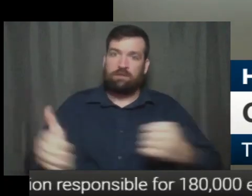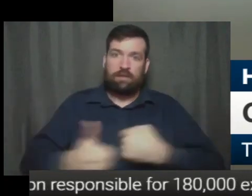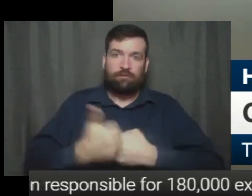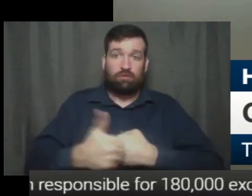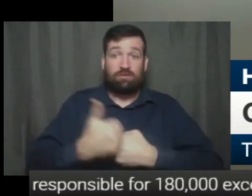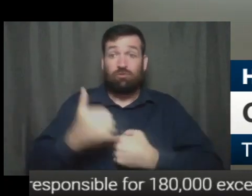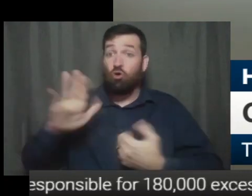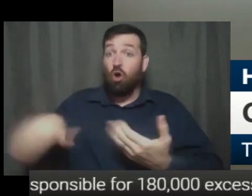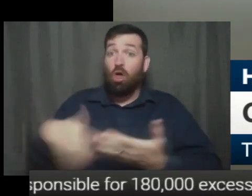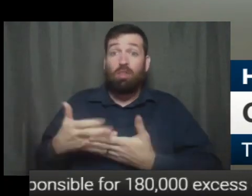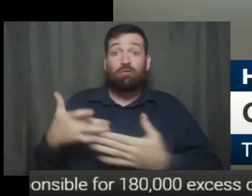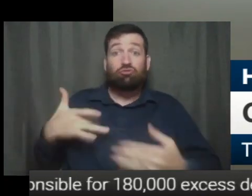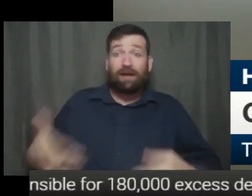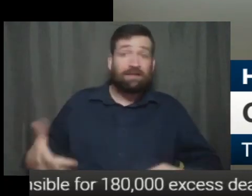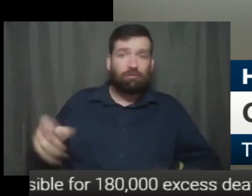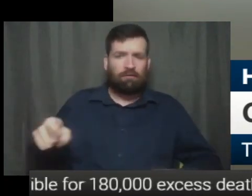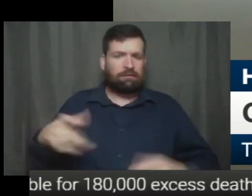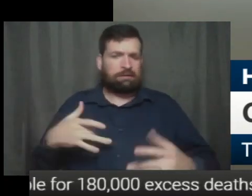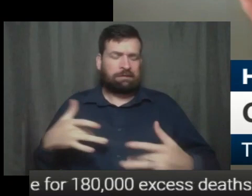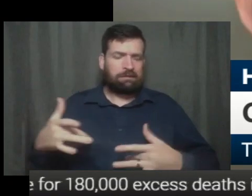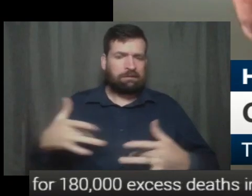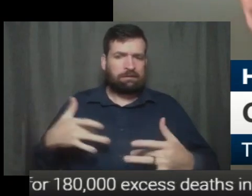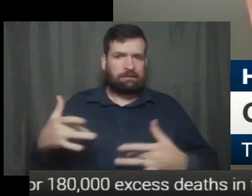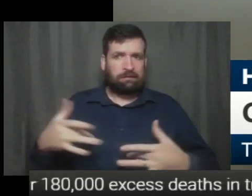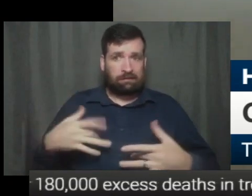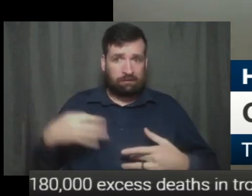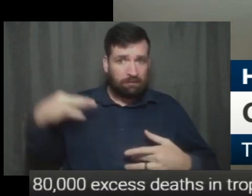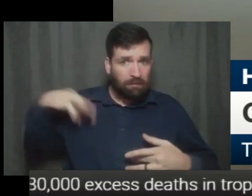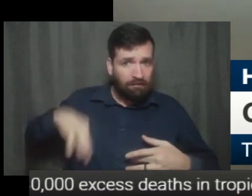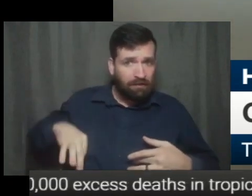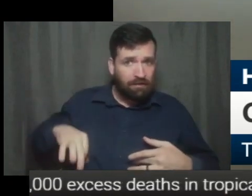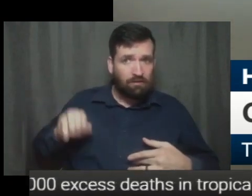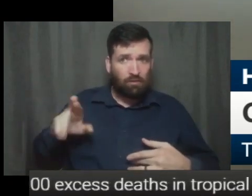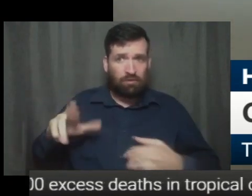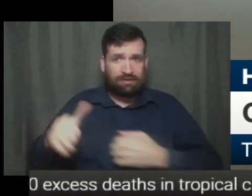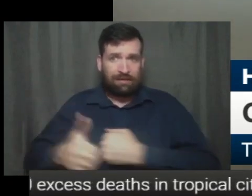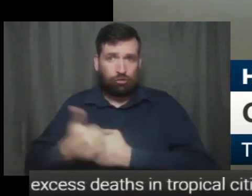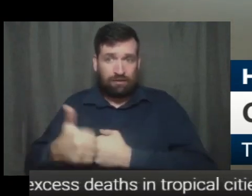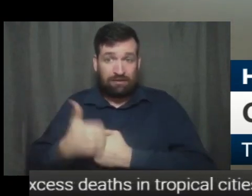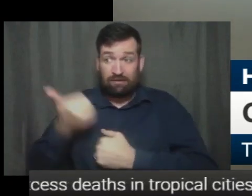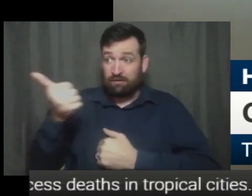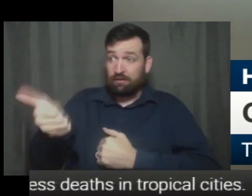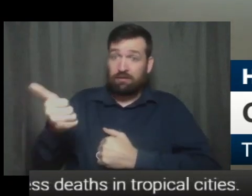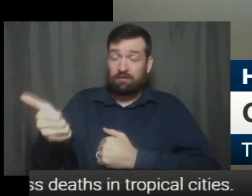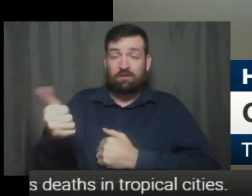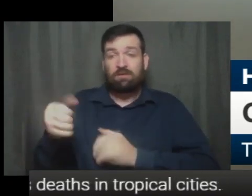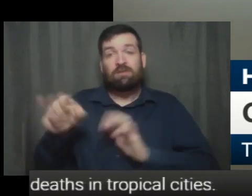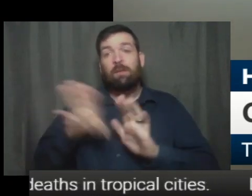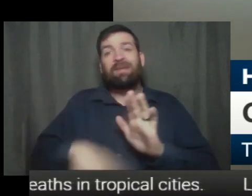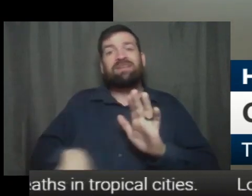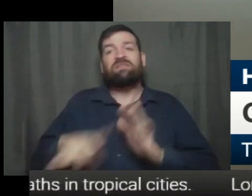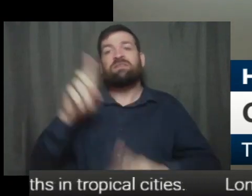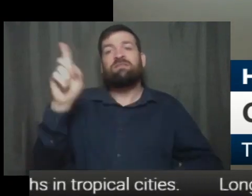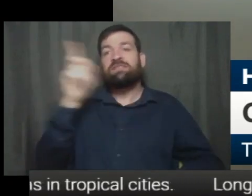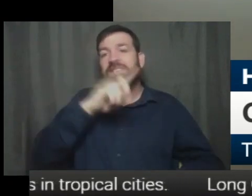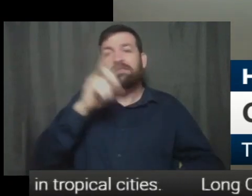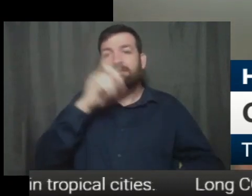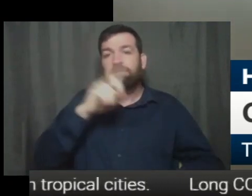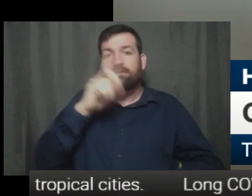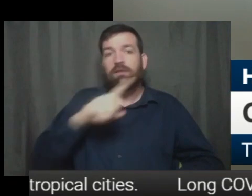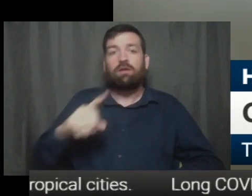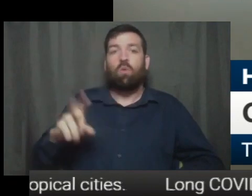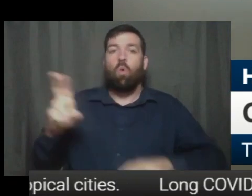be worrisome if it's beneficial or dangerous. And this is basically a synthetic hormone that people